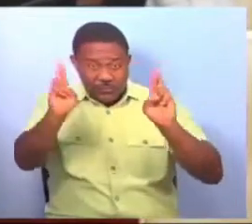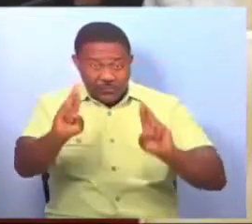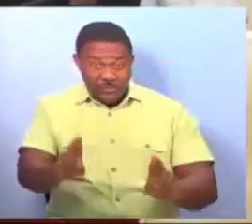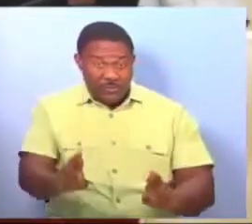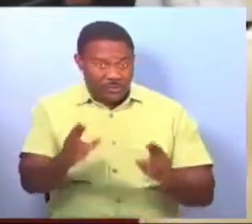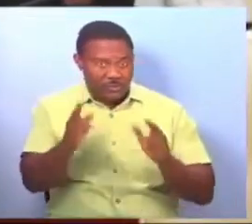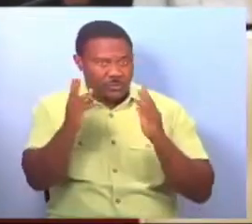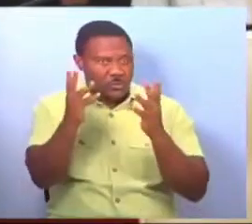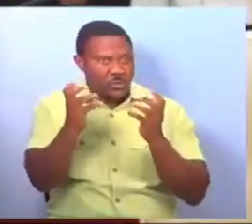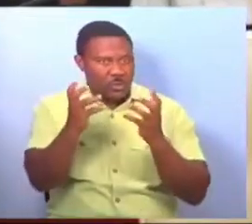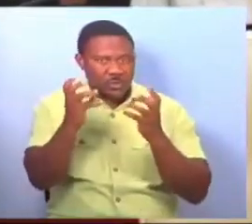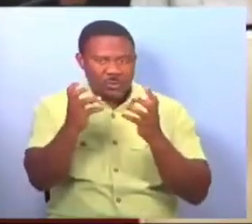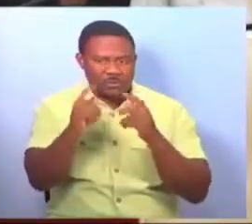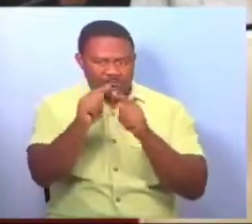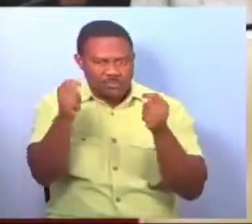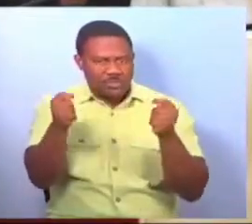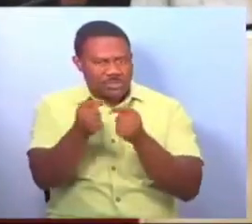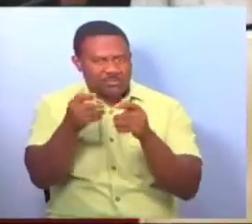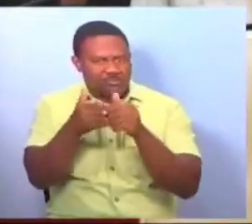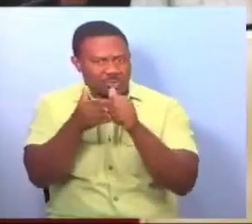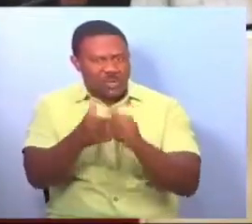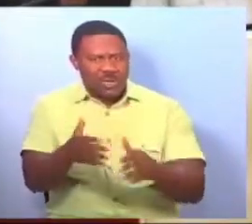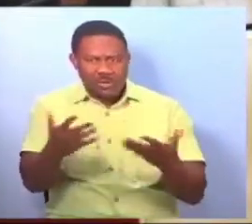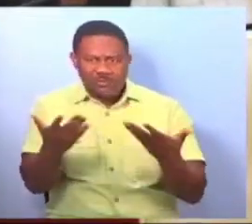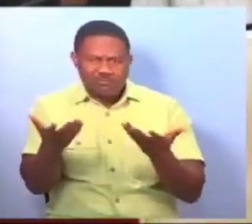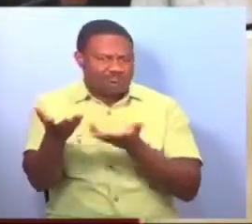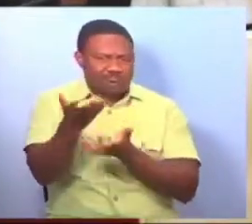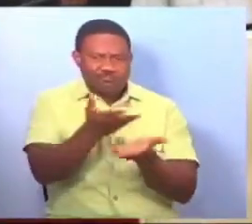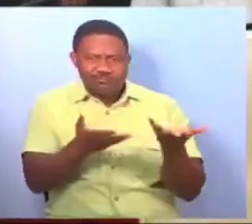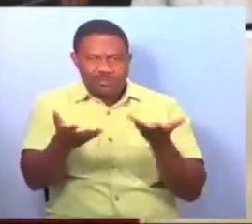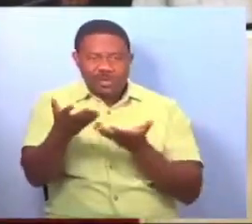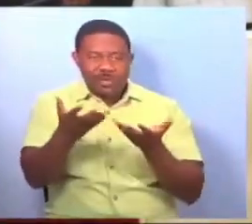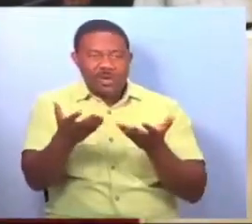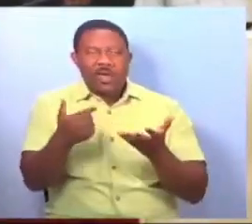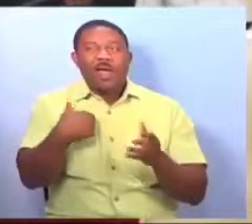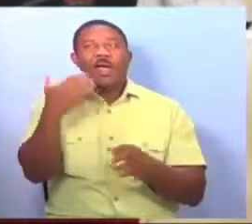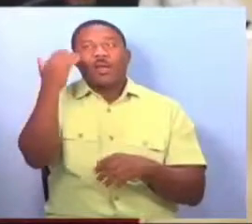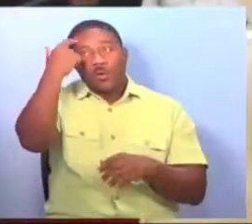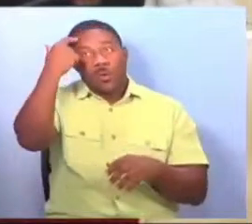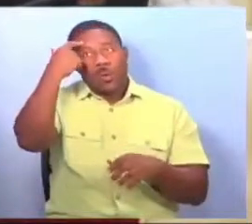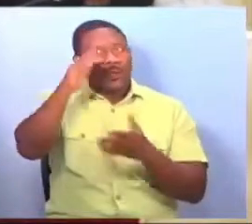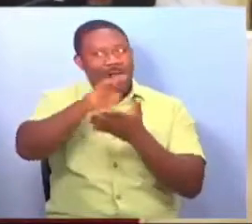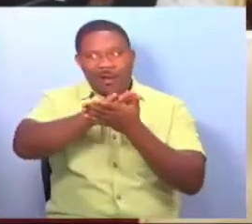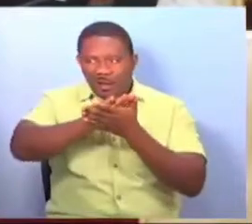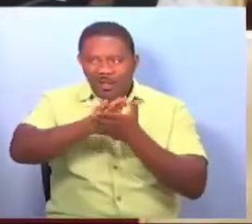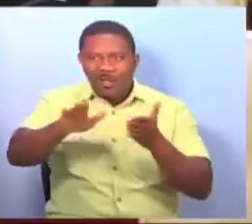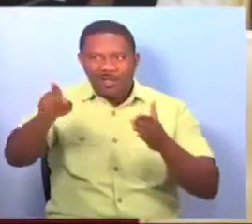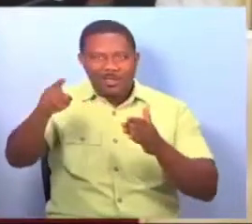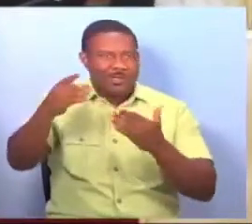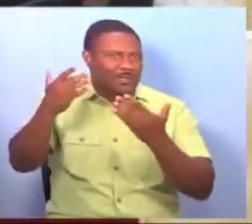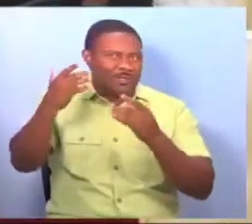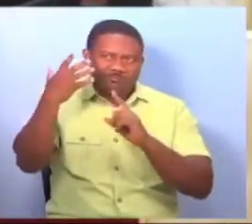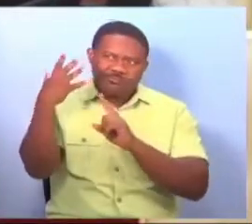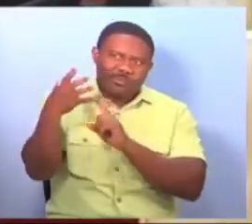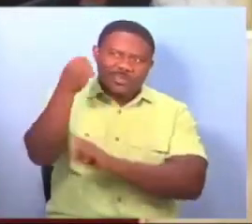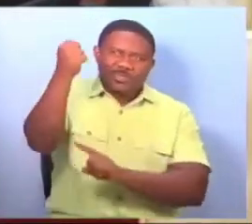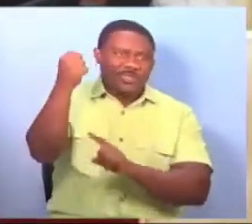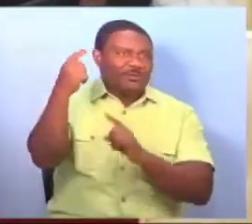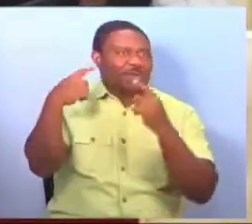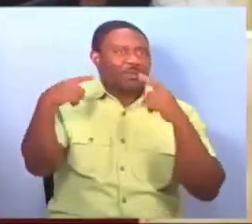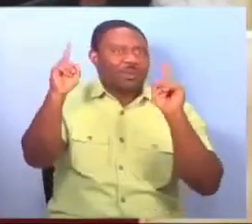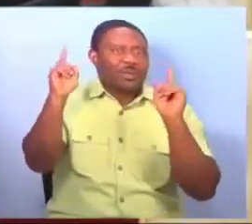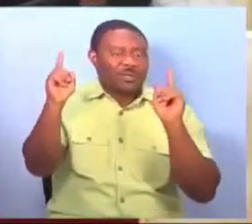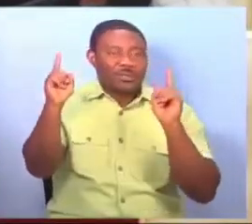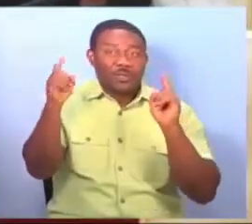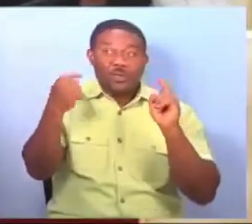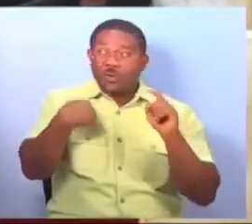somebody who is a team player, very hardworking, and I have no doubt that he has been able to achieve this feat. We